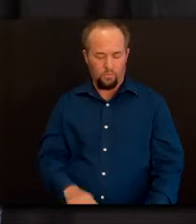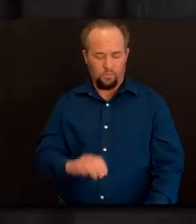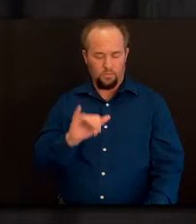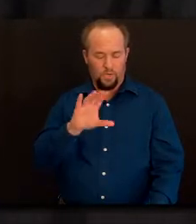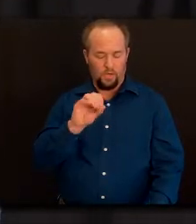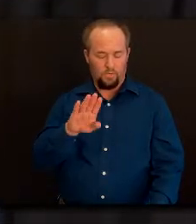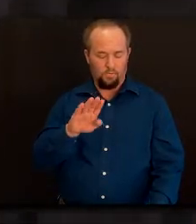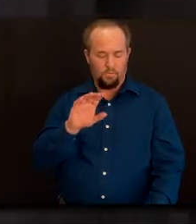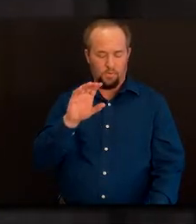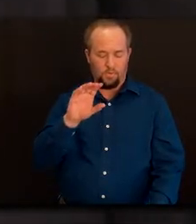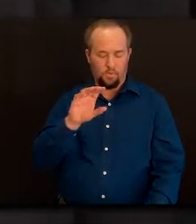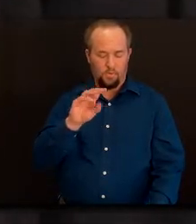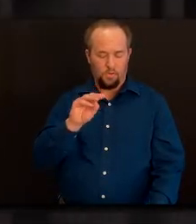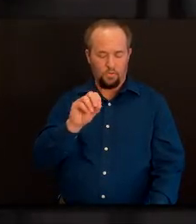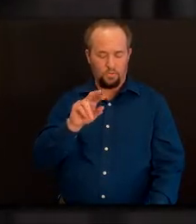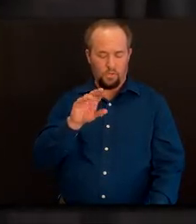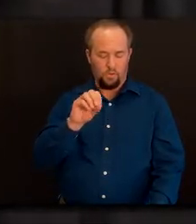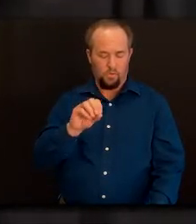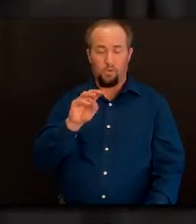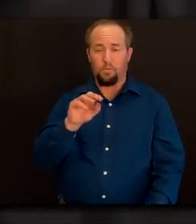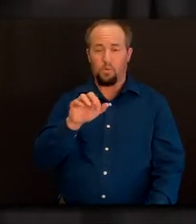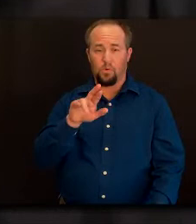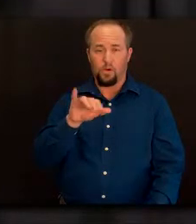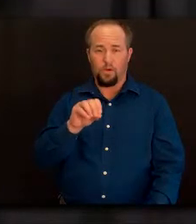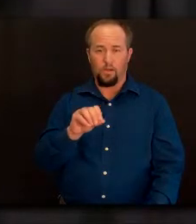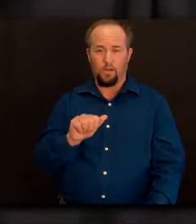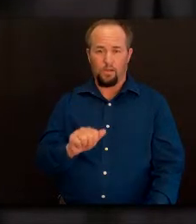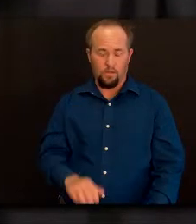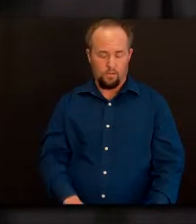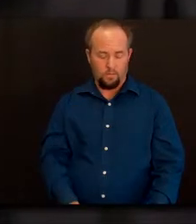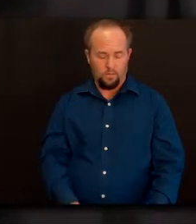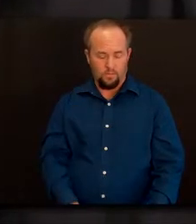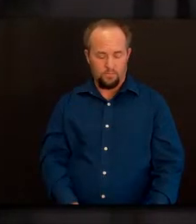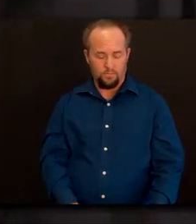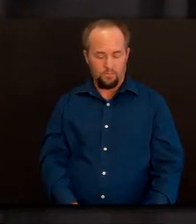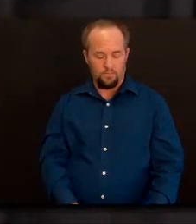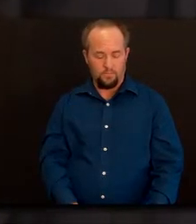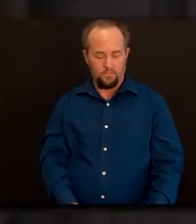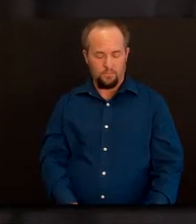Jacob Charles Orsaro Moria.